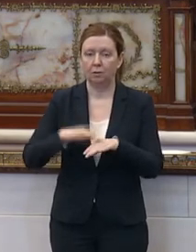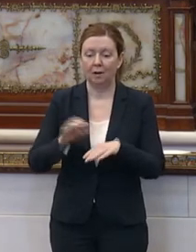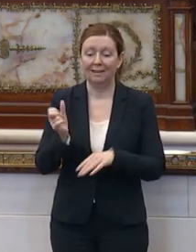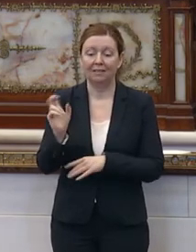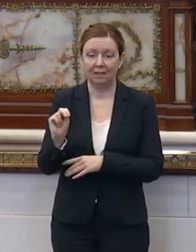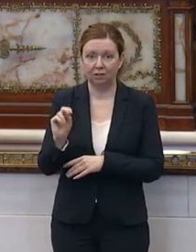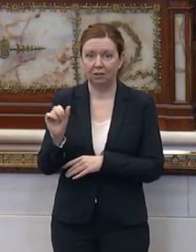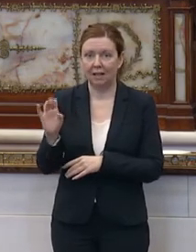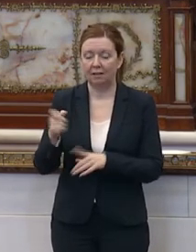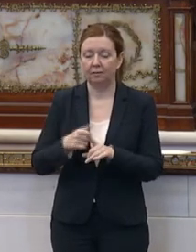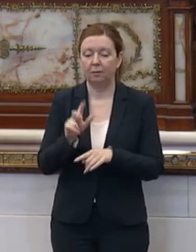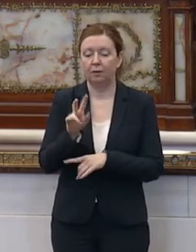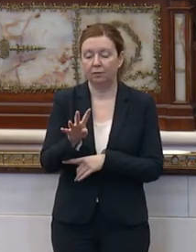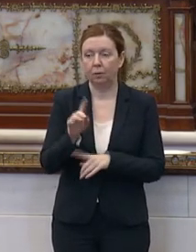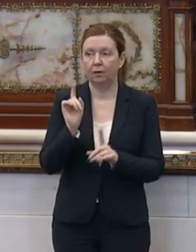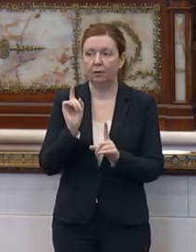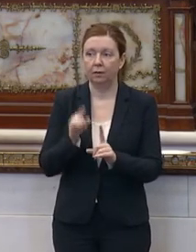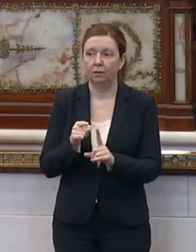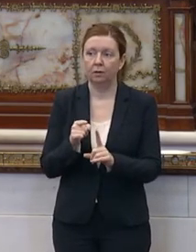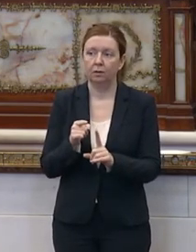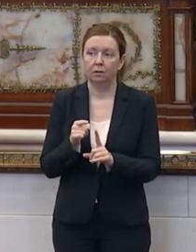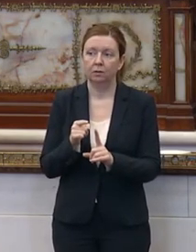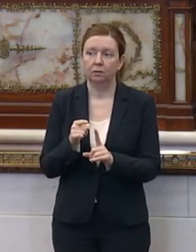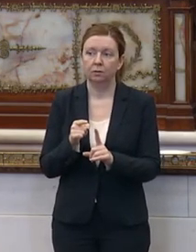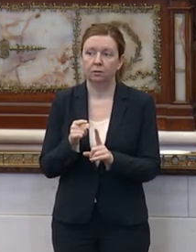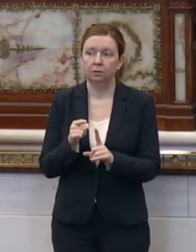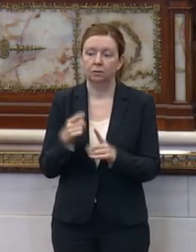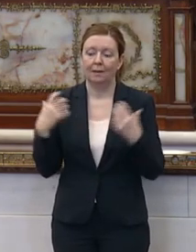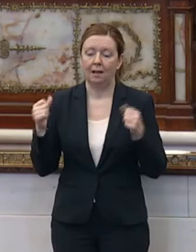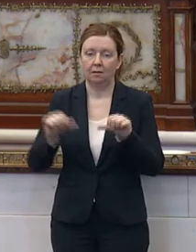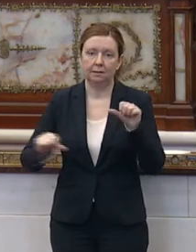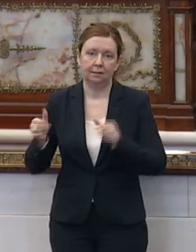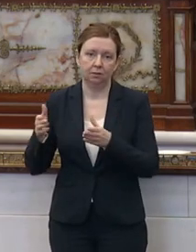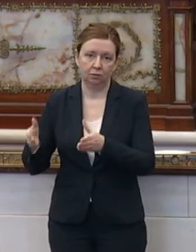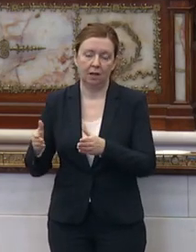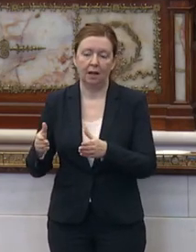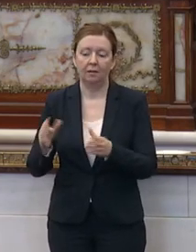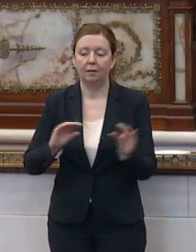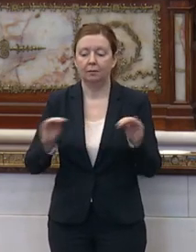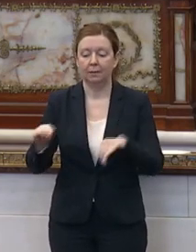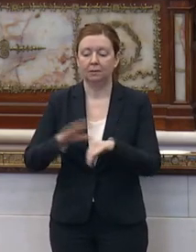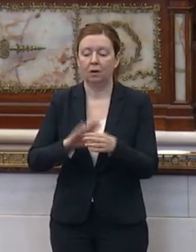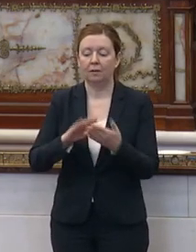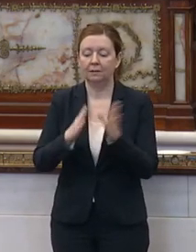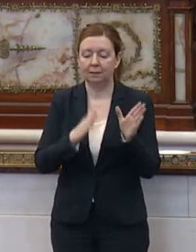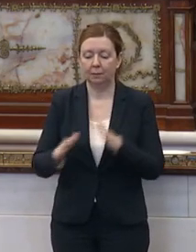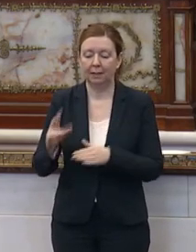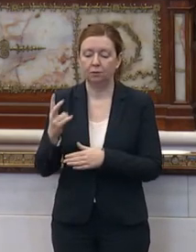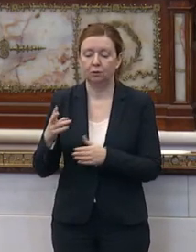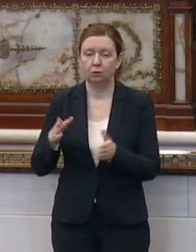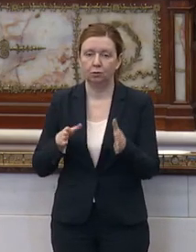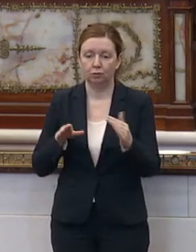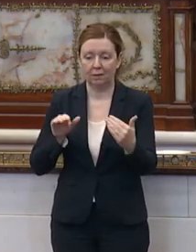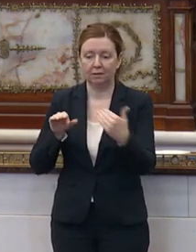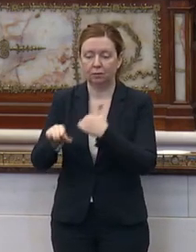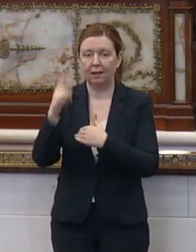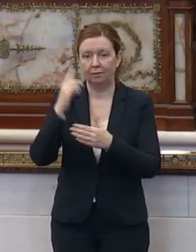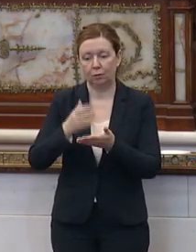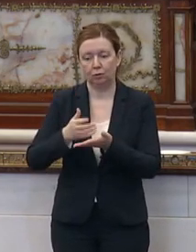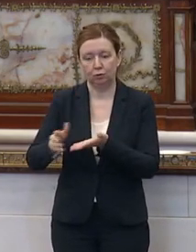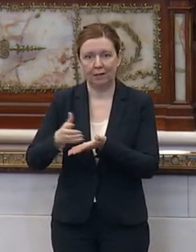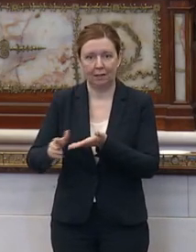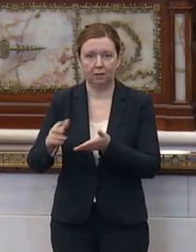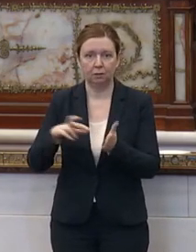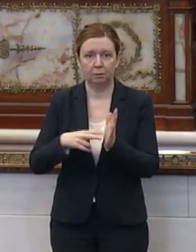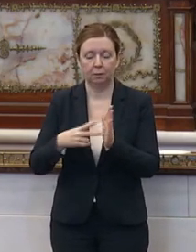Avenue from 34th Street to Health Sciences Drive, and placing on the city plan two rights of way for drainage purposes within